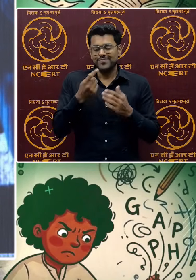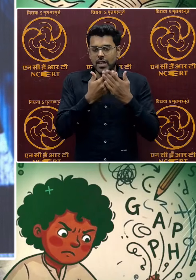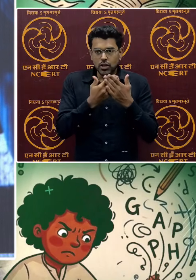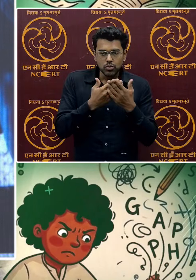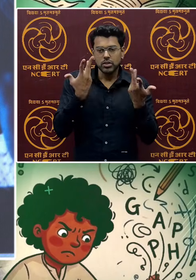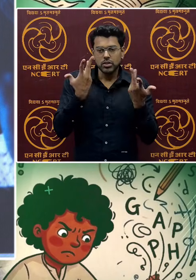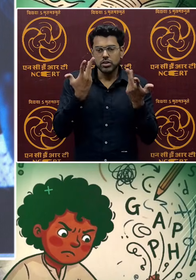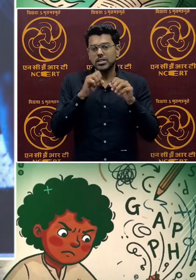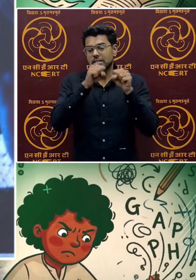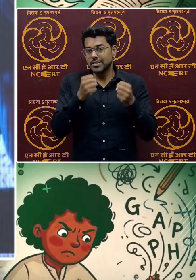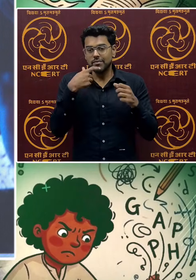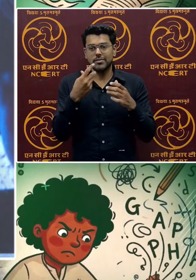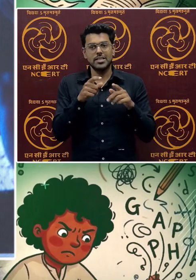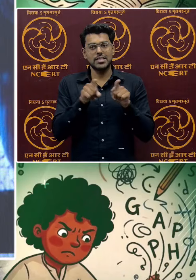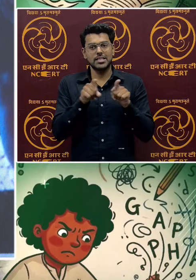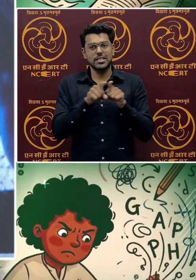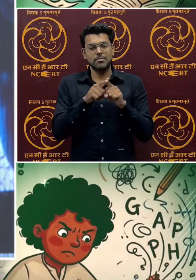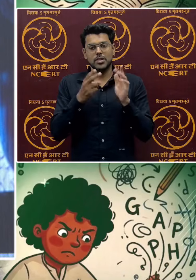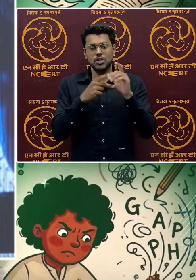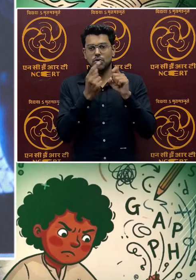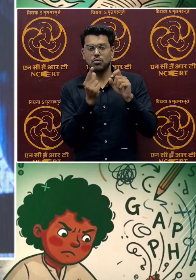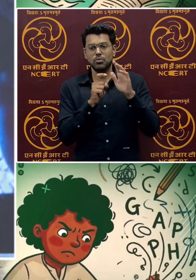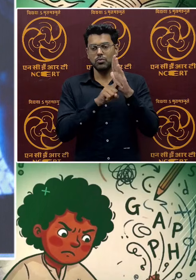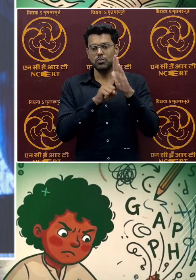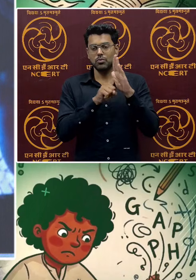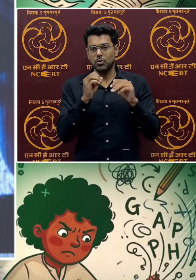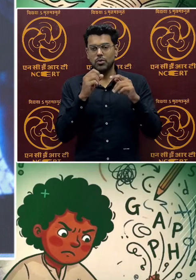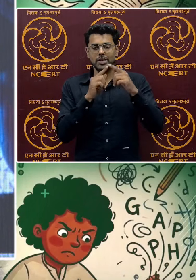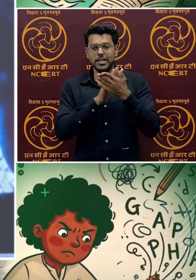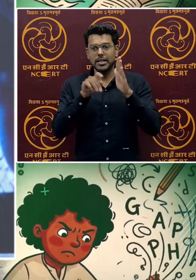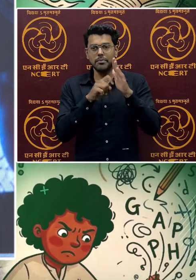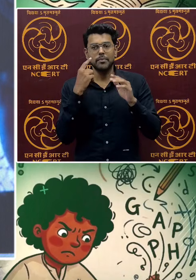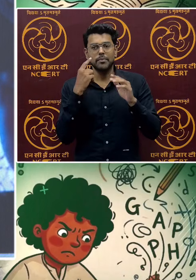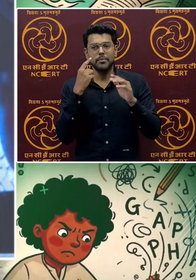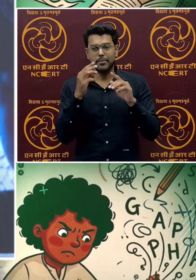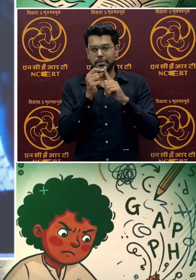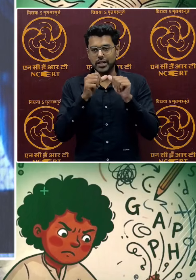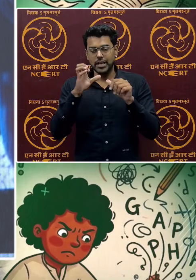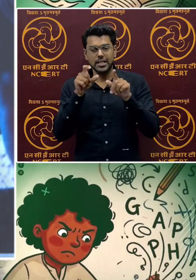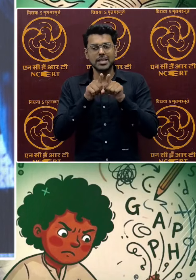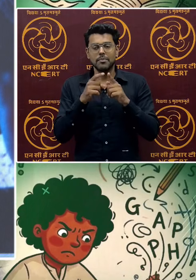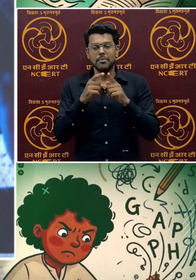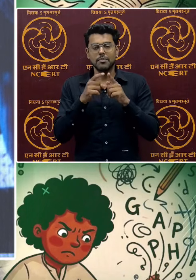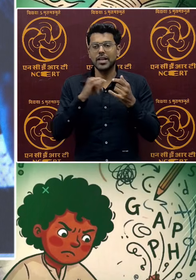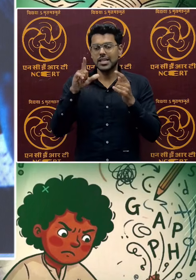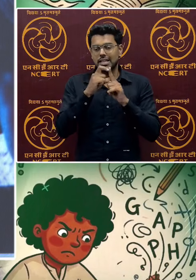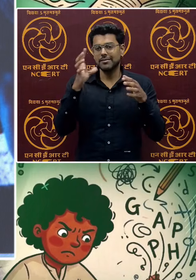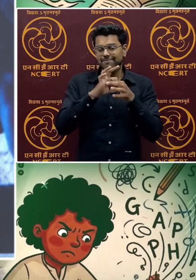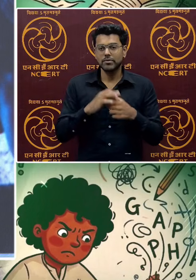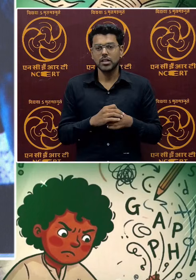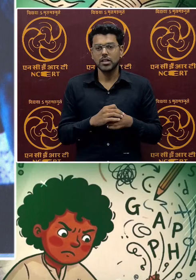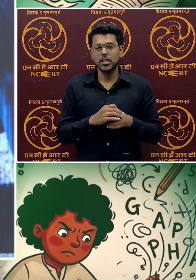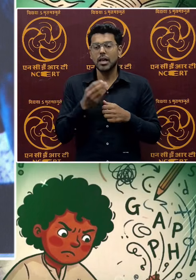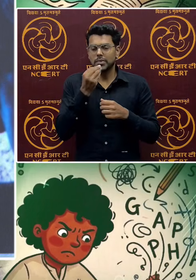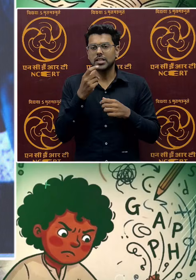education, a system that is designed for neurotypical learners, it takes a massive toll on those who are having SLDs. So can you speak